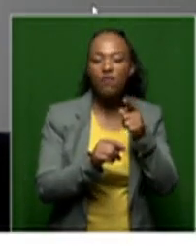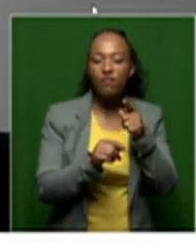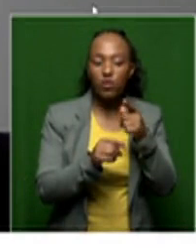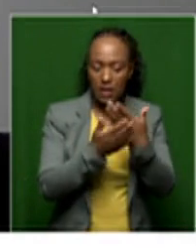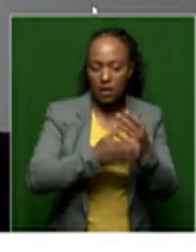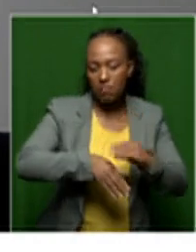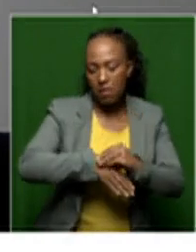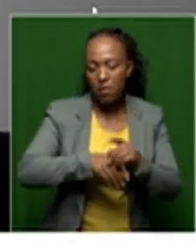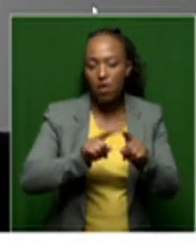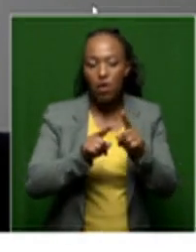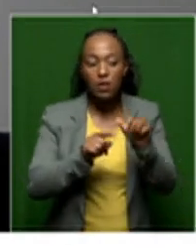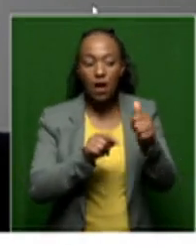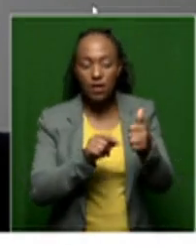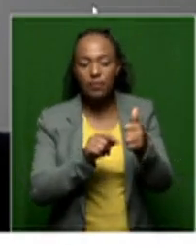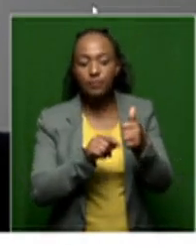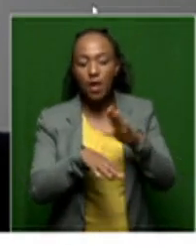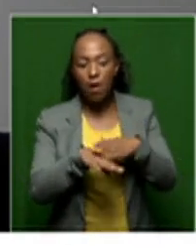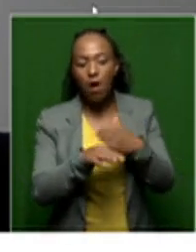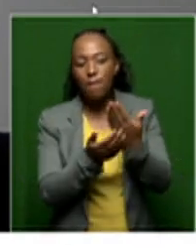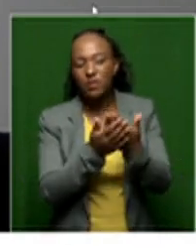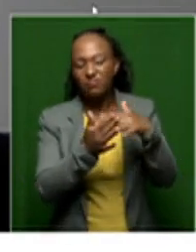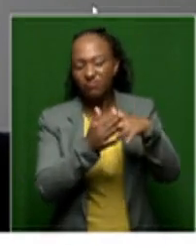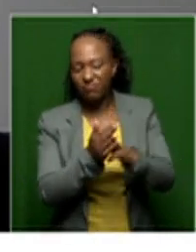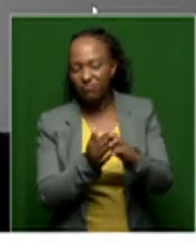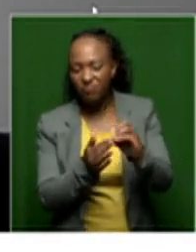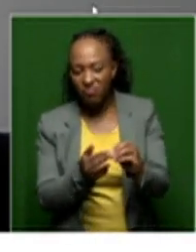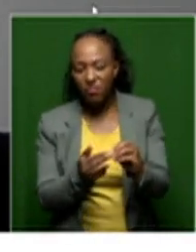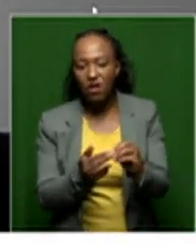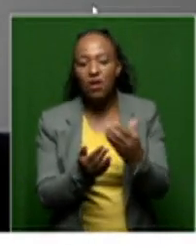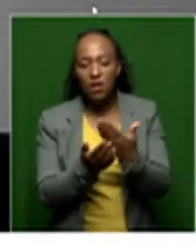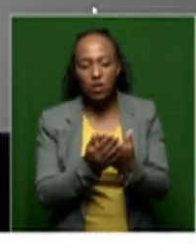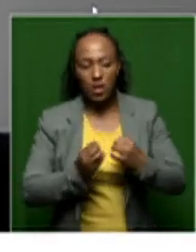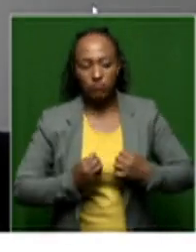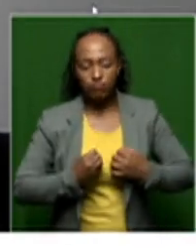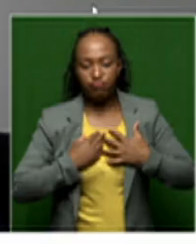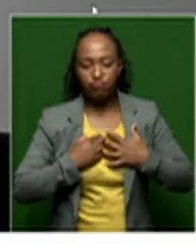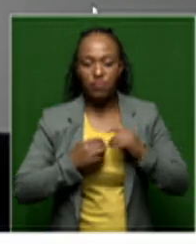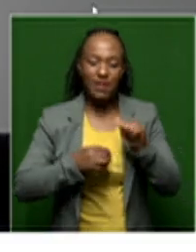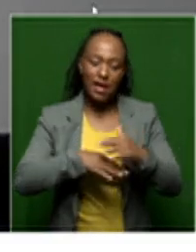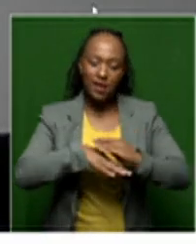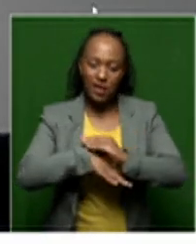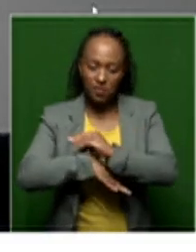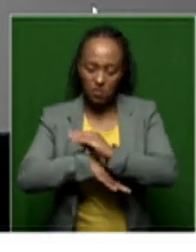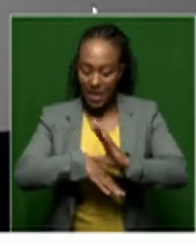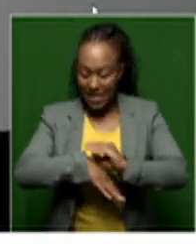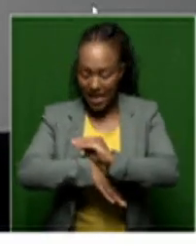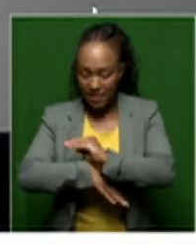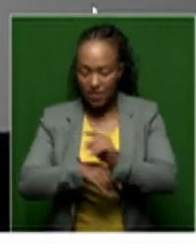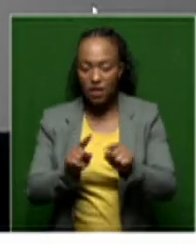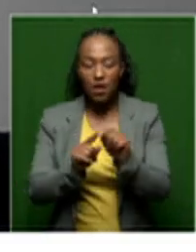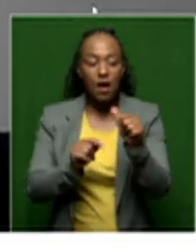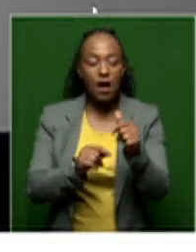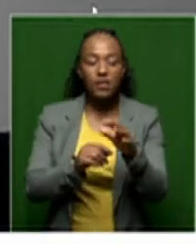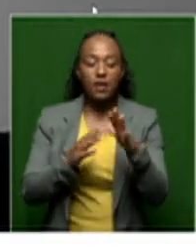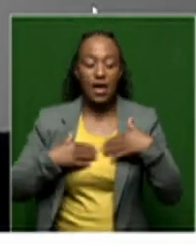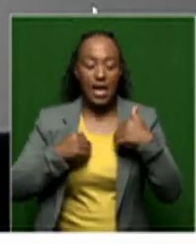process. And if this is compromised, then it makes you more vulnerable or susceptible to these cancers. Additional health tests can